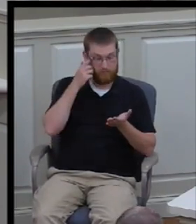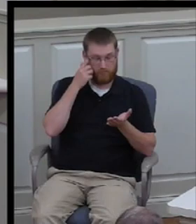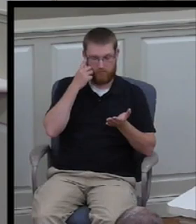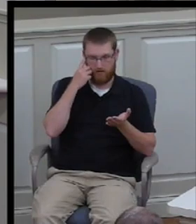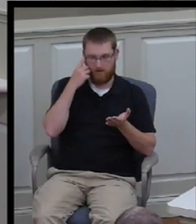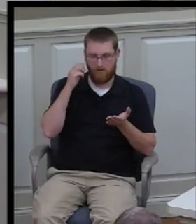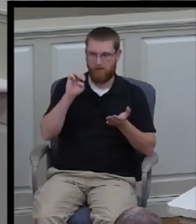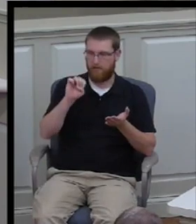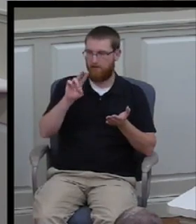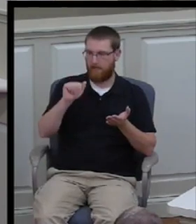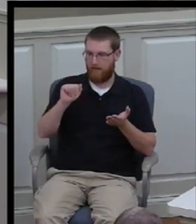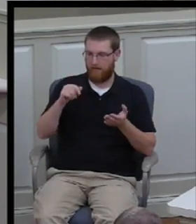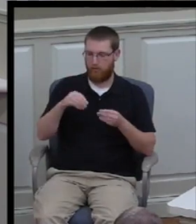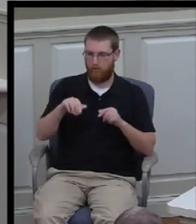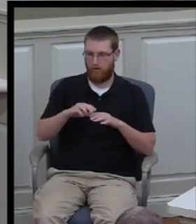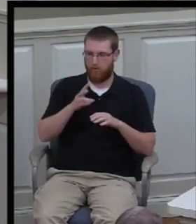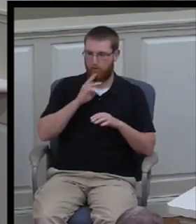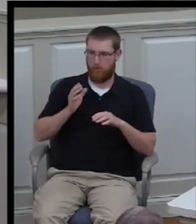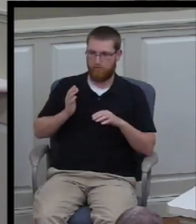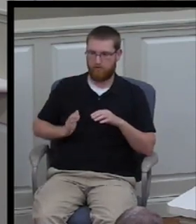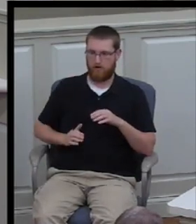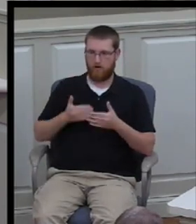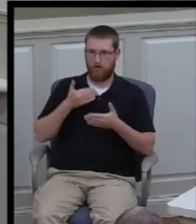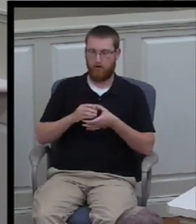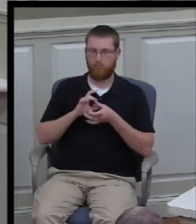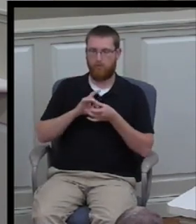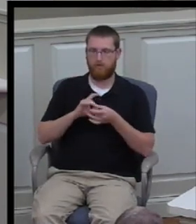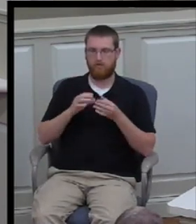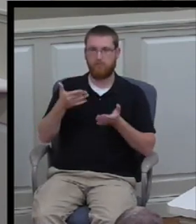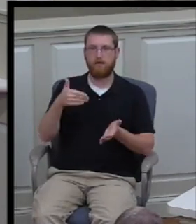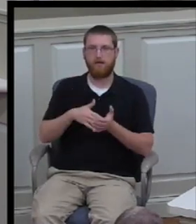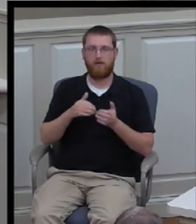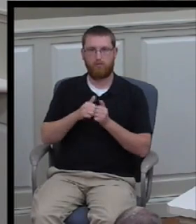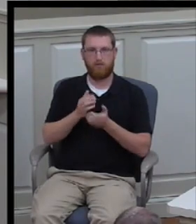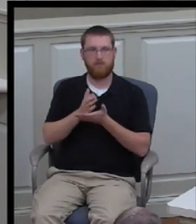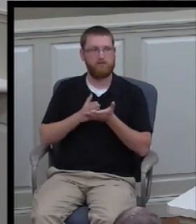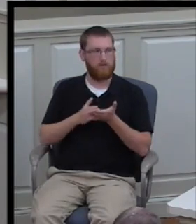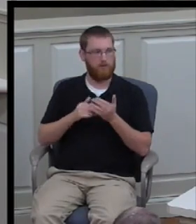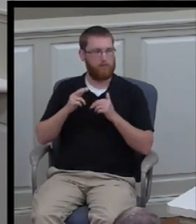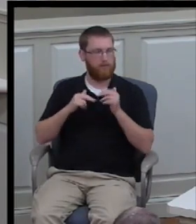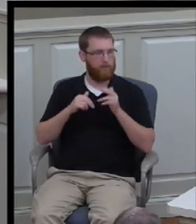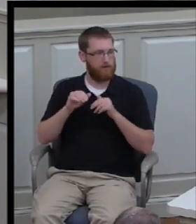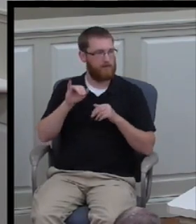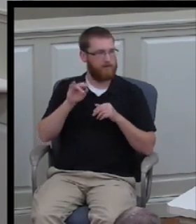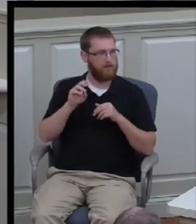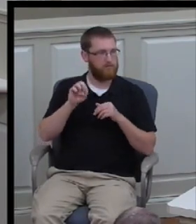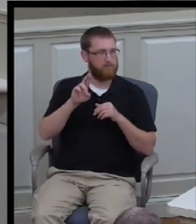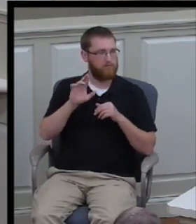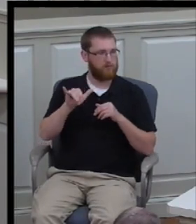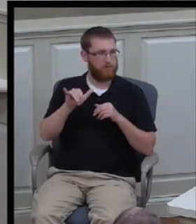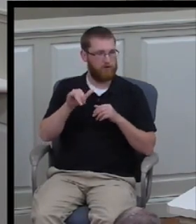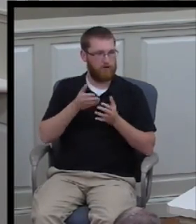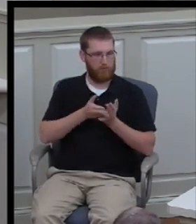EDA grant on the water side, we've come into close relationships again with some of the industries, and as we went through that process,